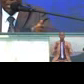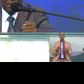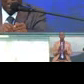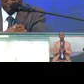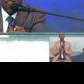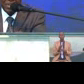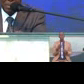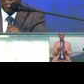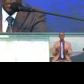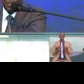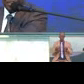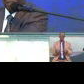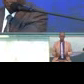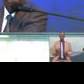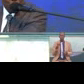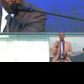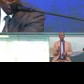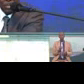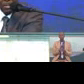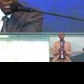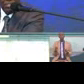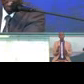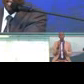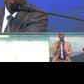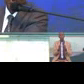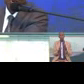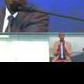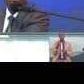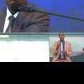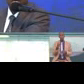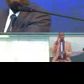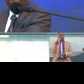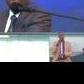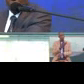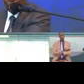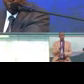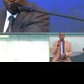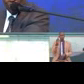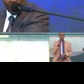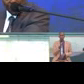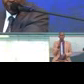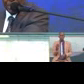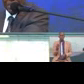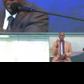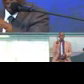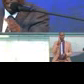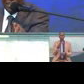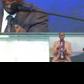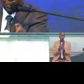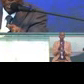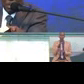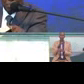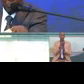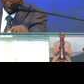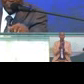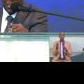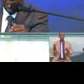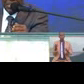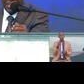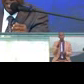free, and permanently free. If the Son therefore shall make you